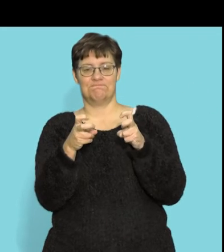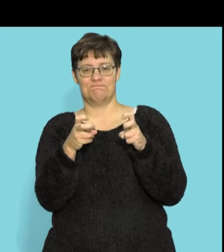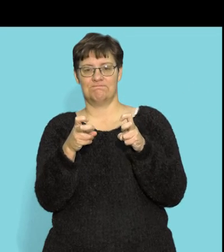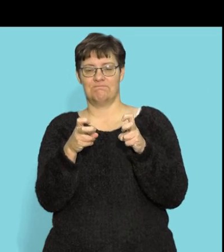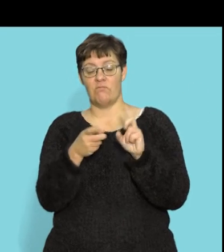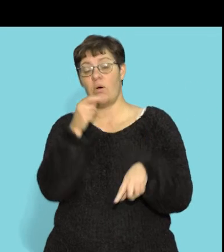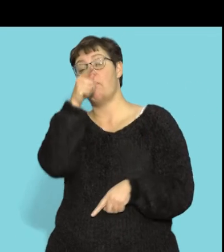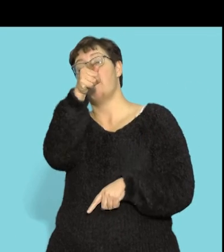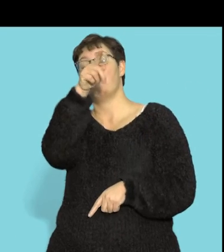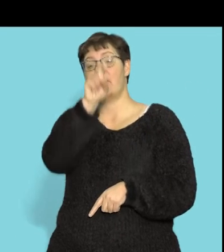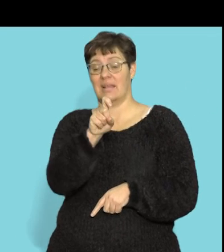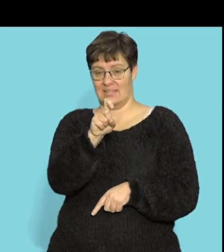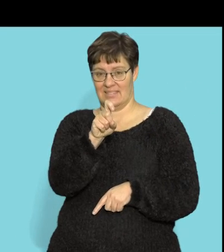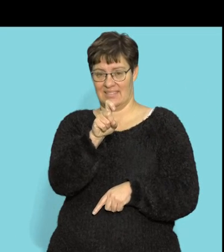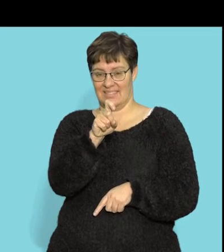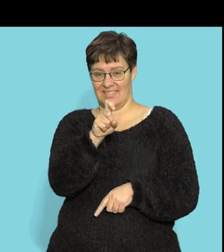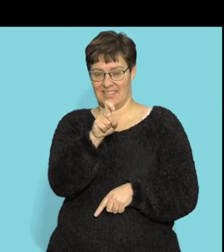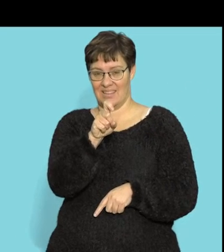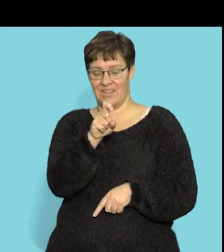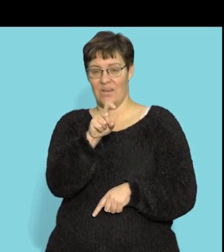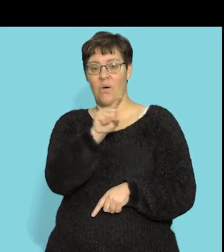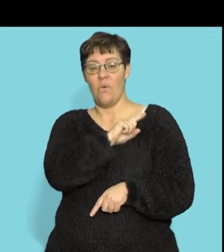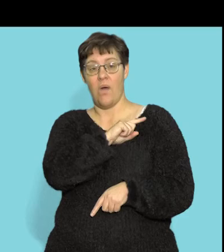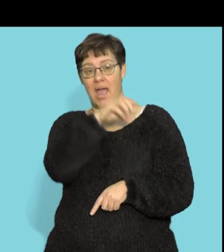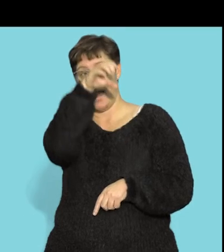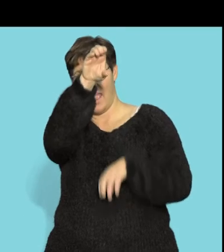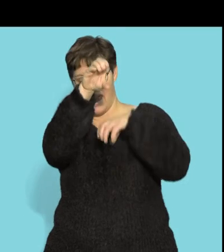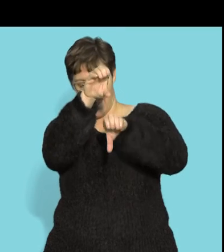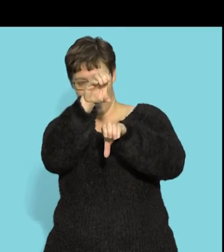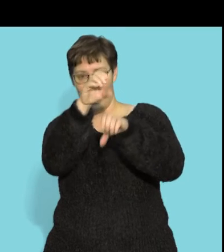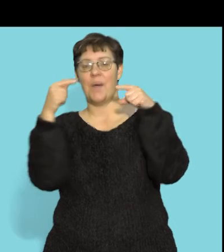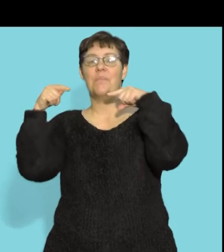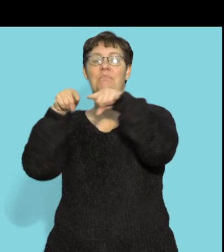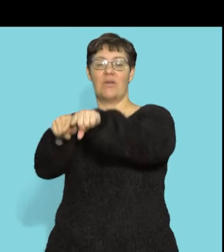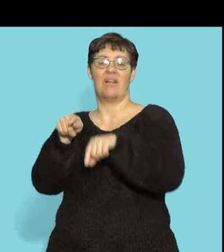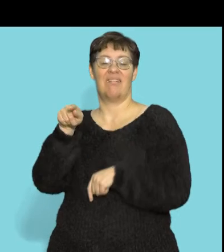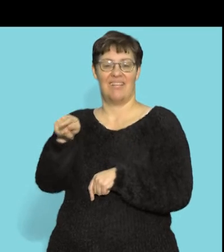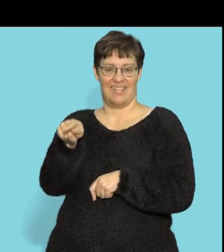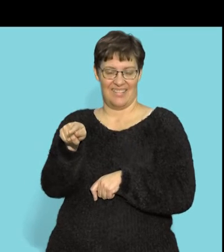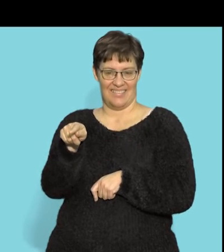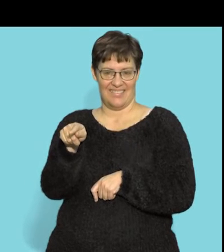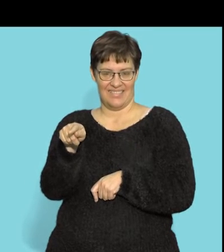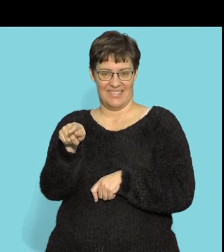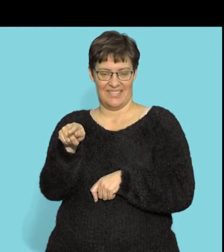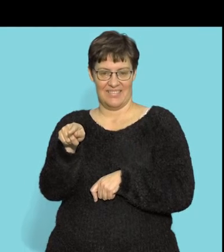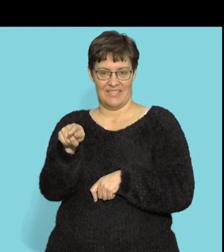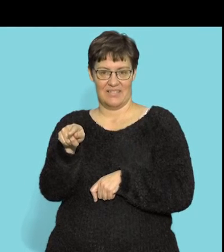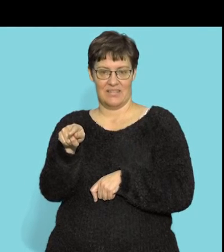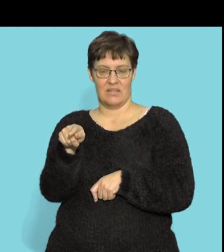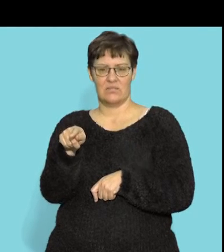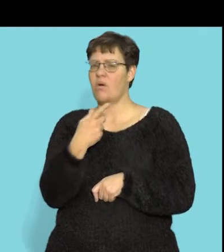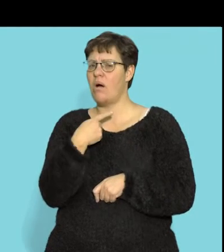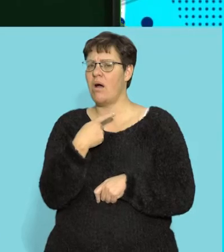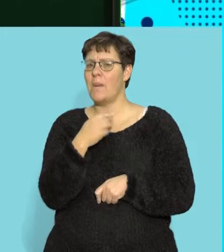from X. It means that we need to realize that component X and Y are actually connected in parallel.